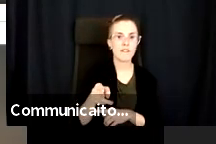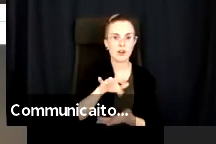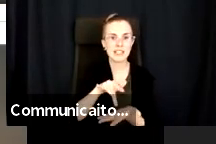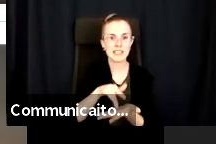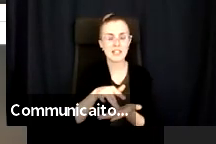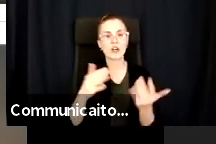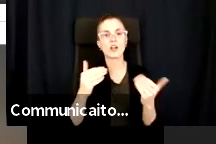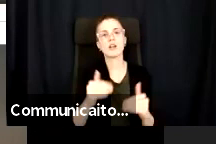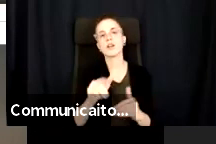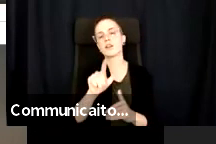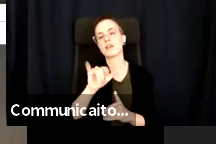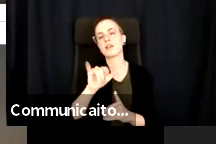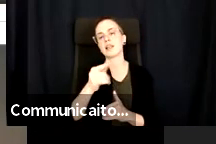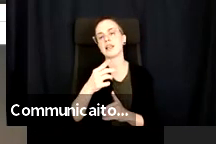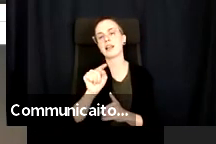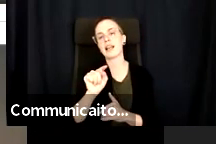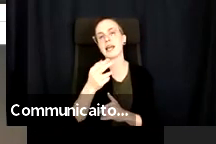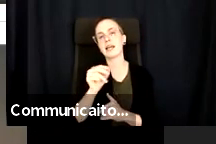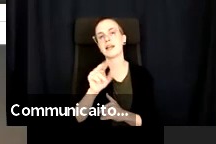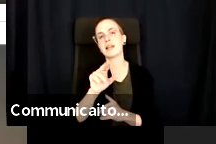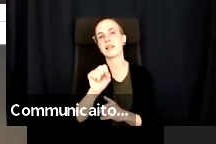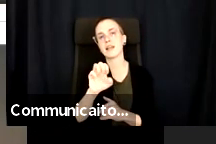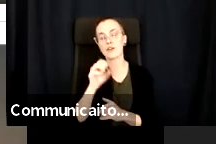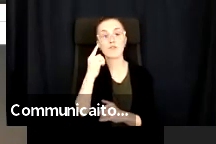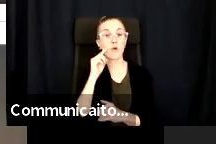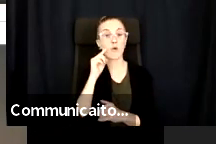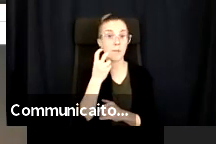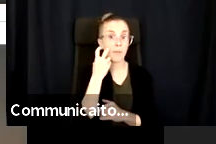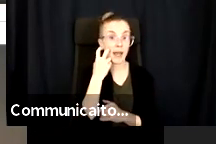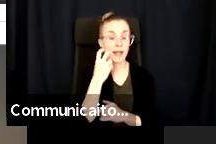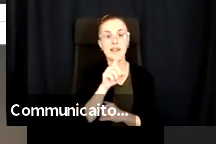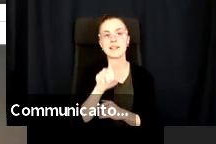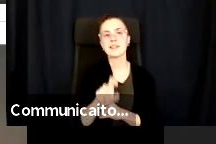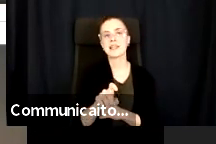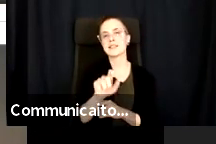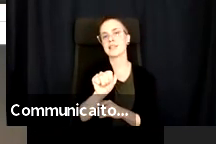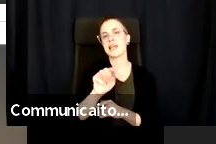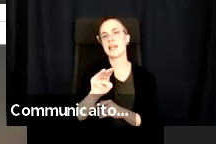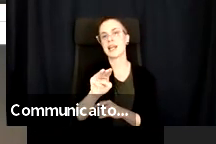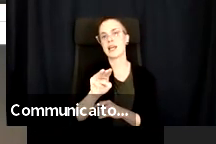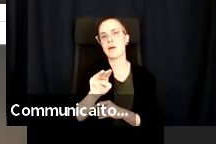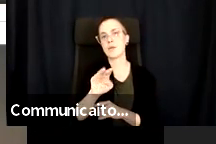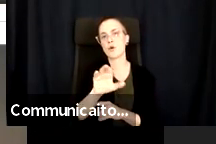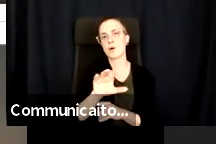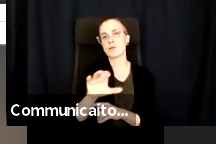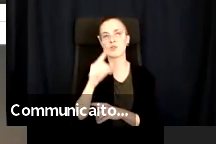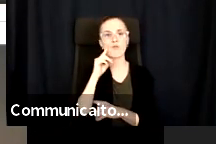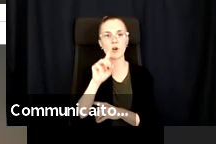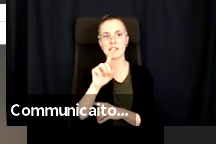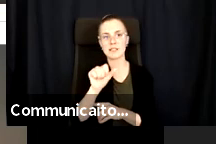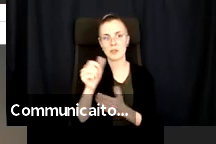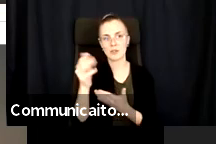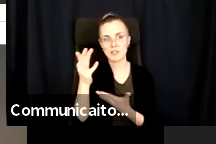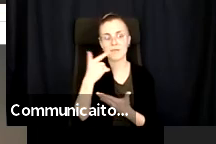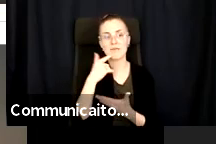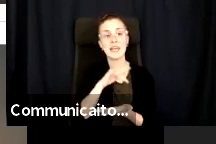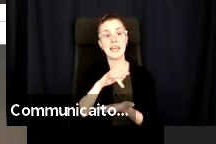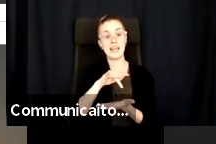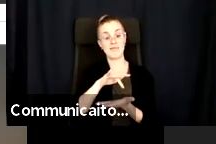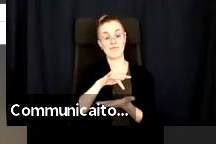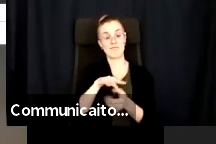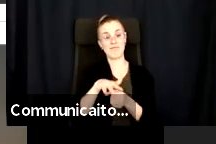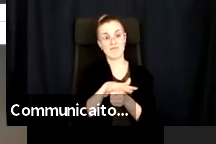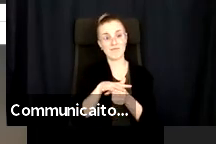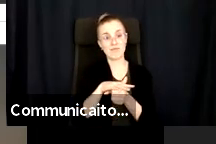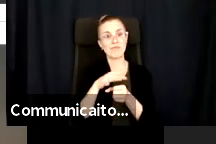for the Blind, Texas A&M Corpus Christi Disability Services, Area Agency on Aging and the Aging